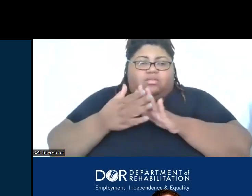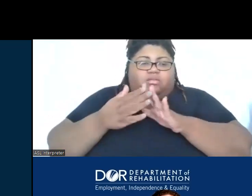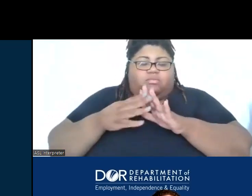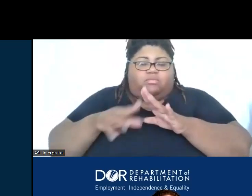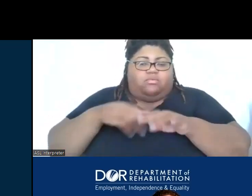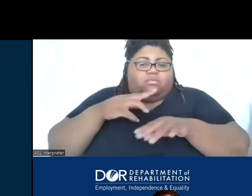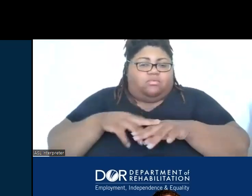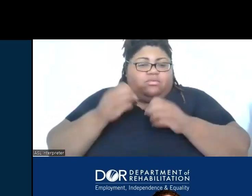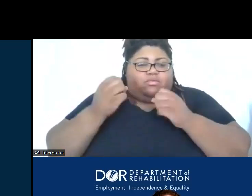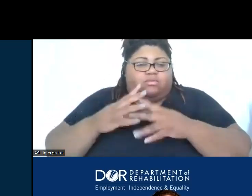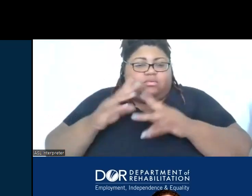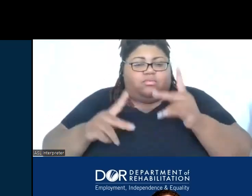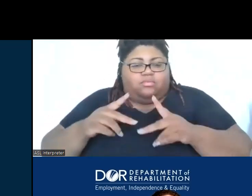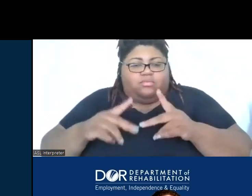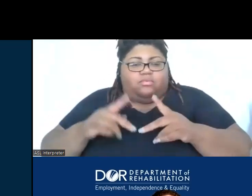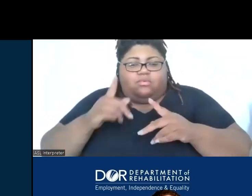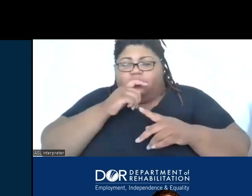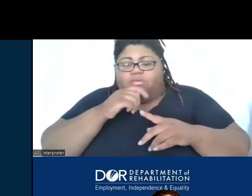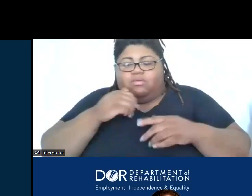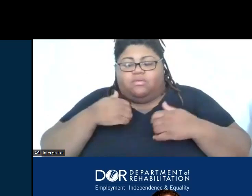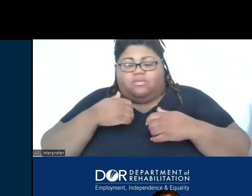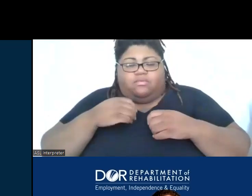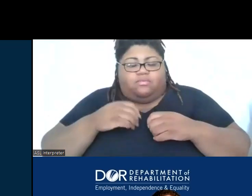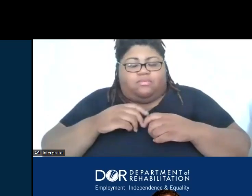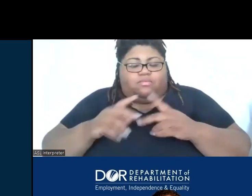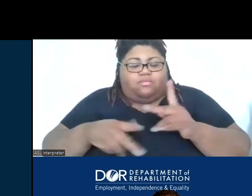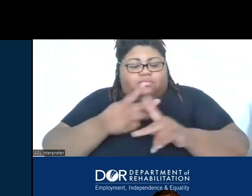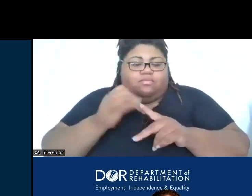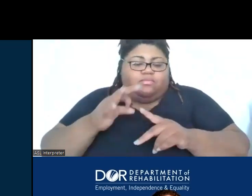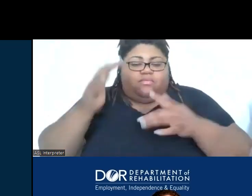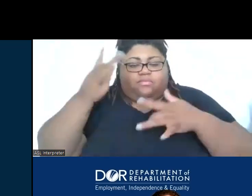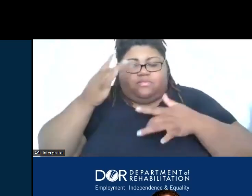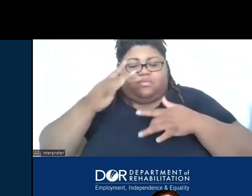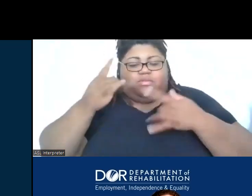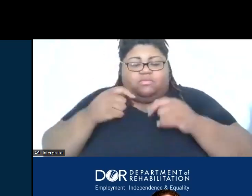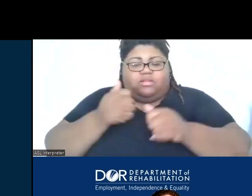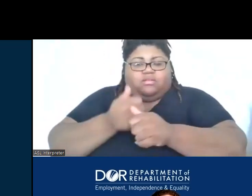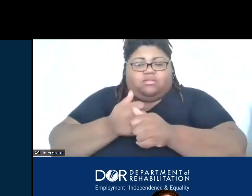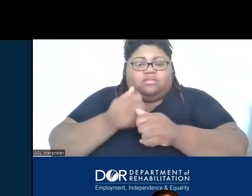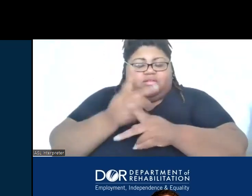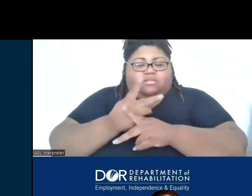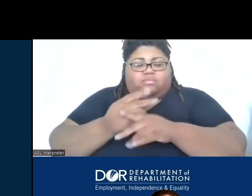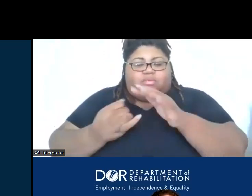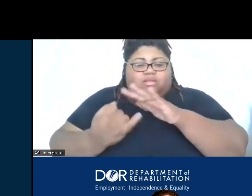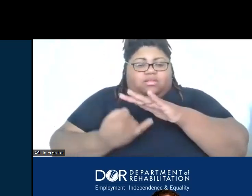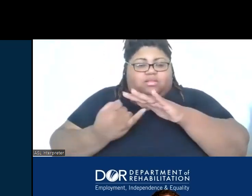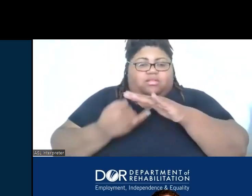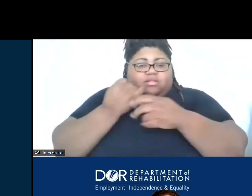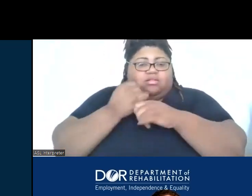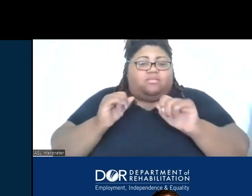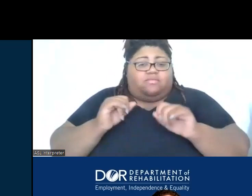are still spending a lot of time keeping themselves safe and isolated. And so the independent living